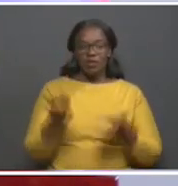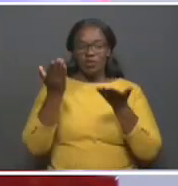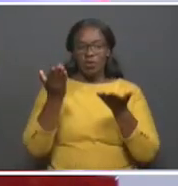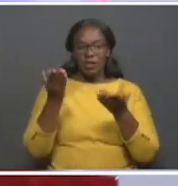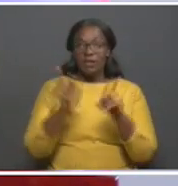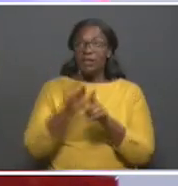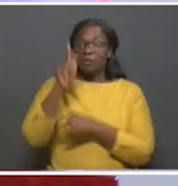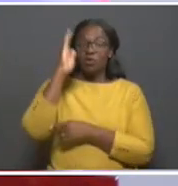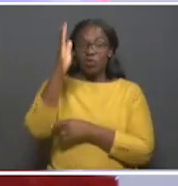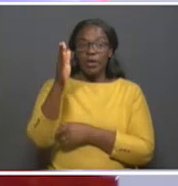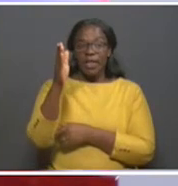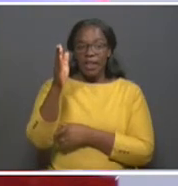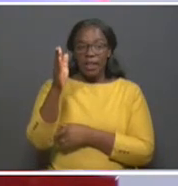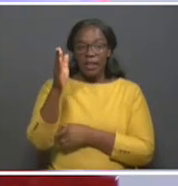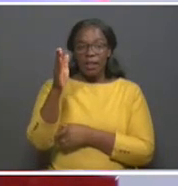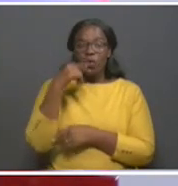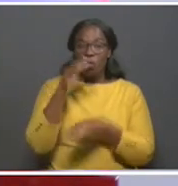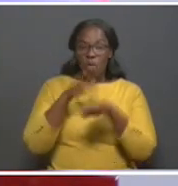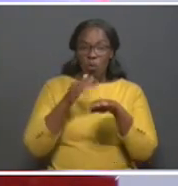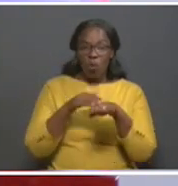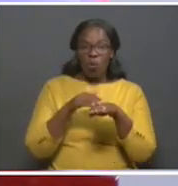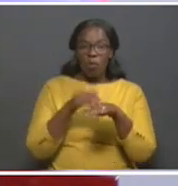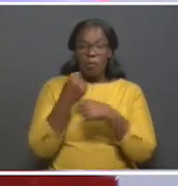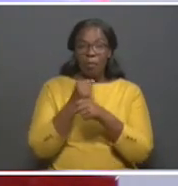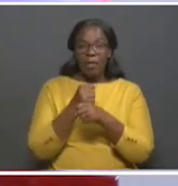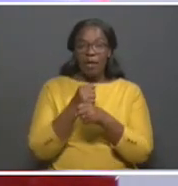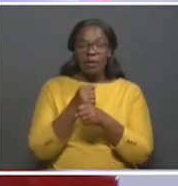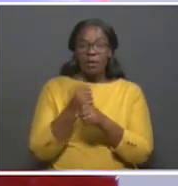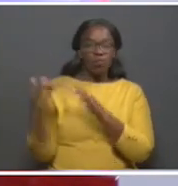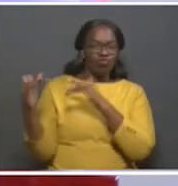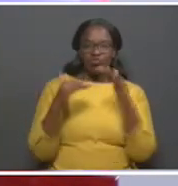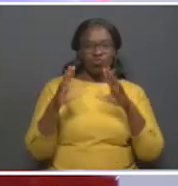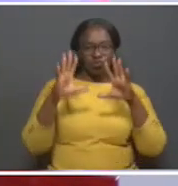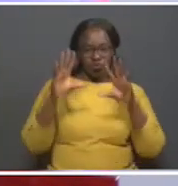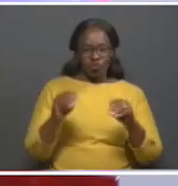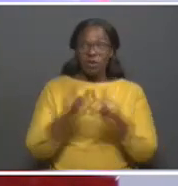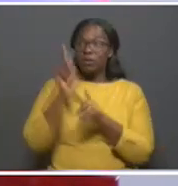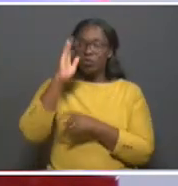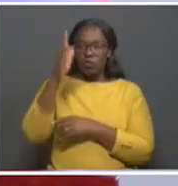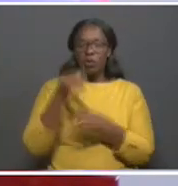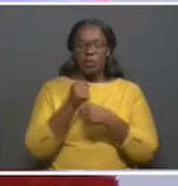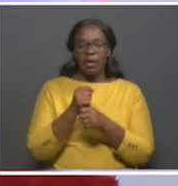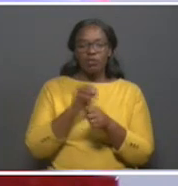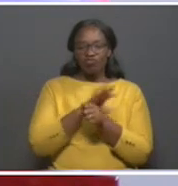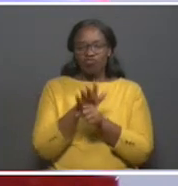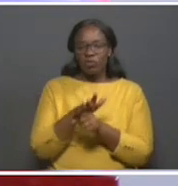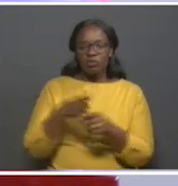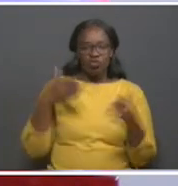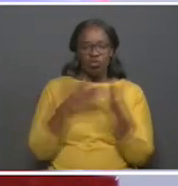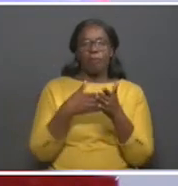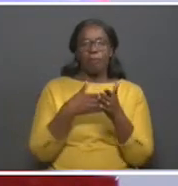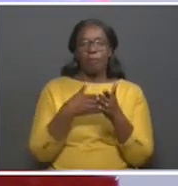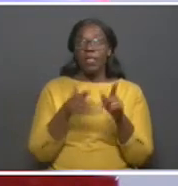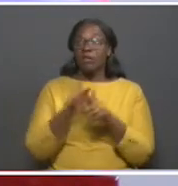and that you will, even you who causes wars to cease, you will cause this pandemic to cease. You will cause